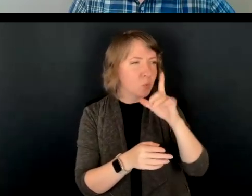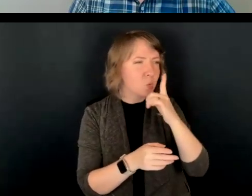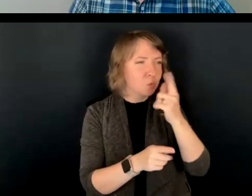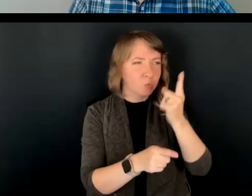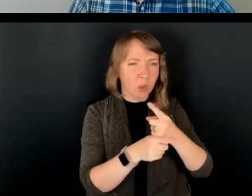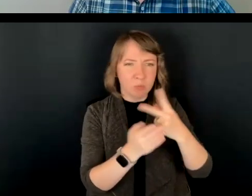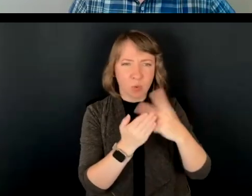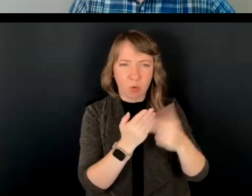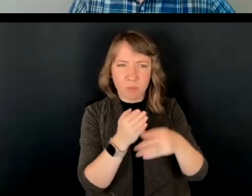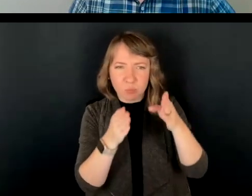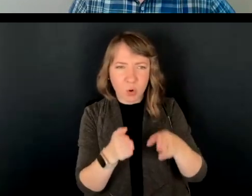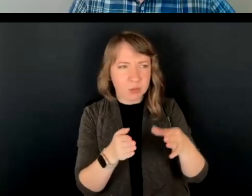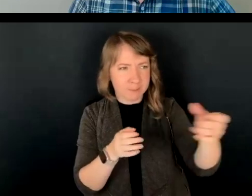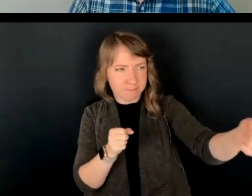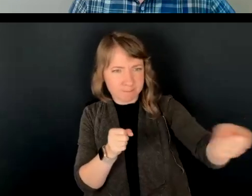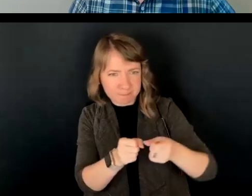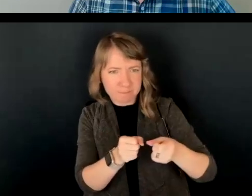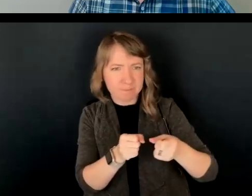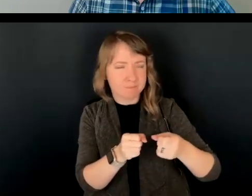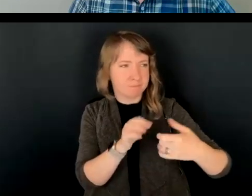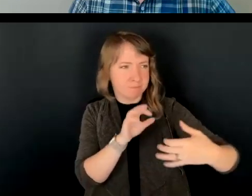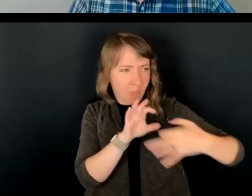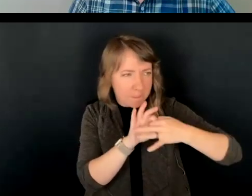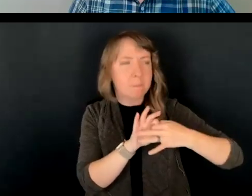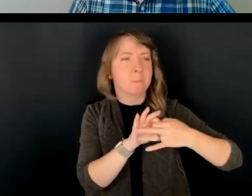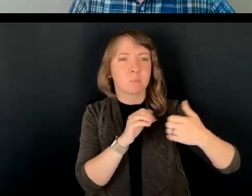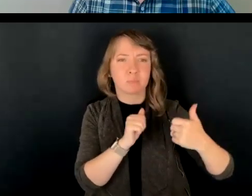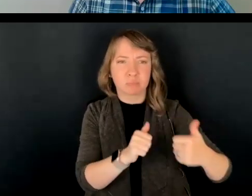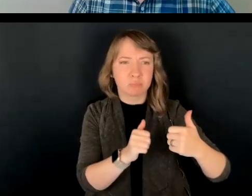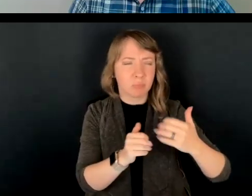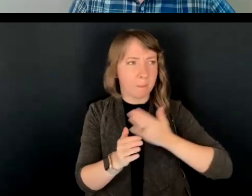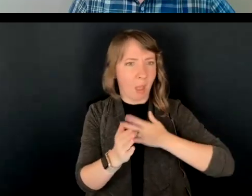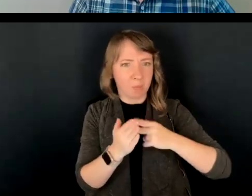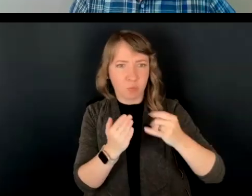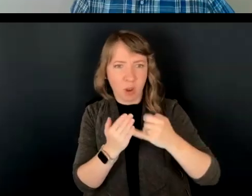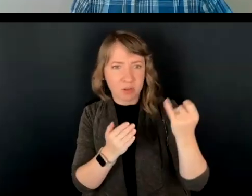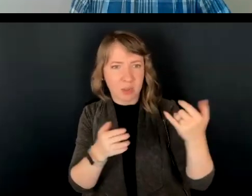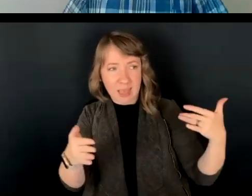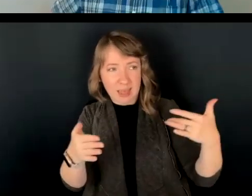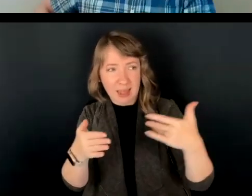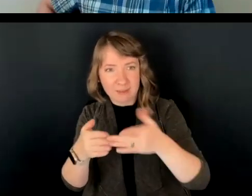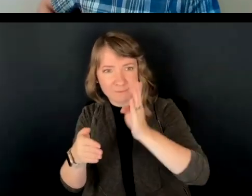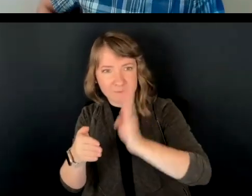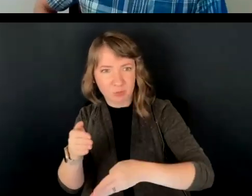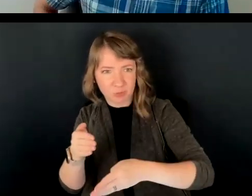and help you get your project to the finish line when your primary contact is left or maybe is